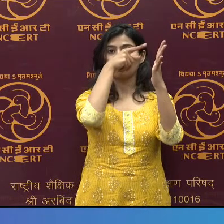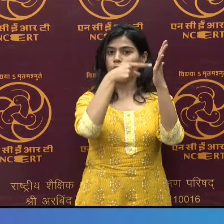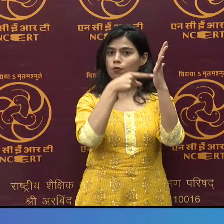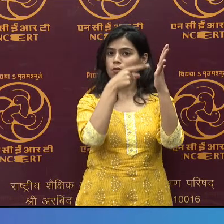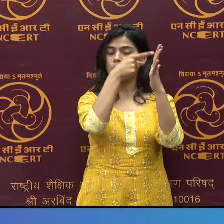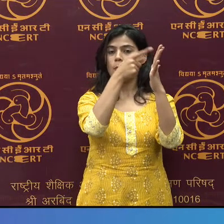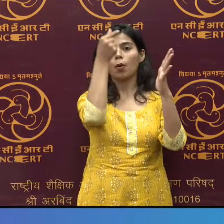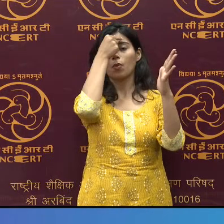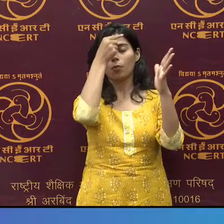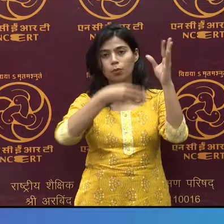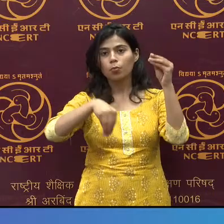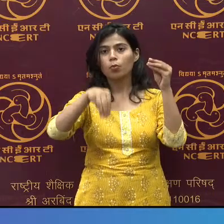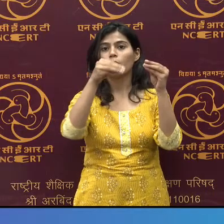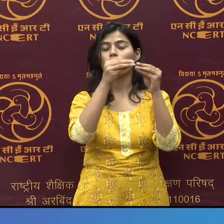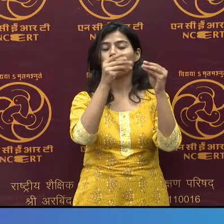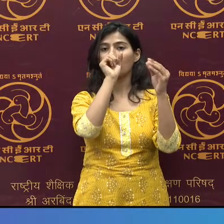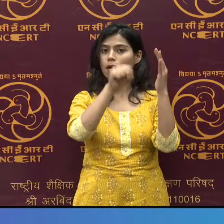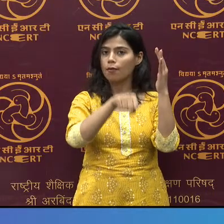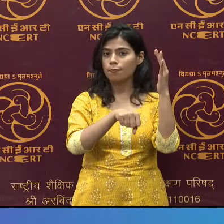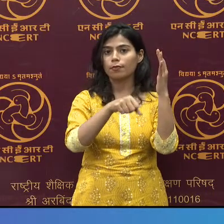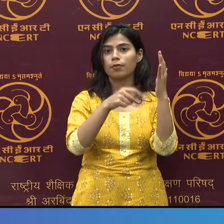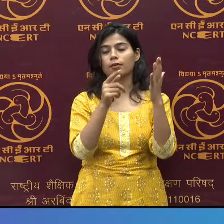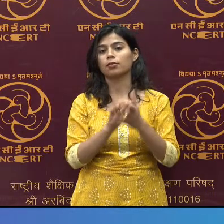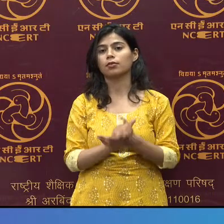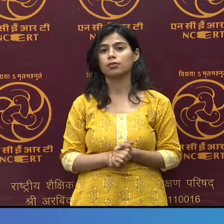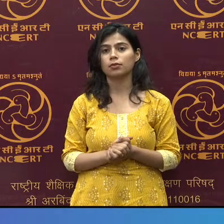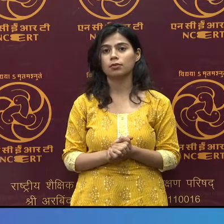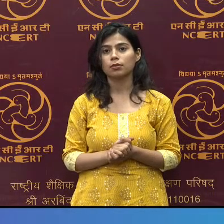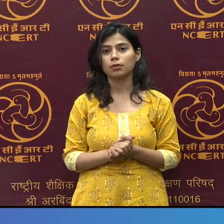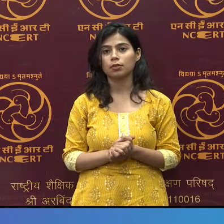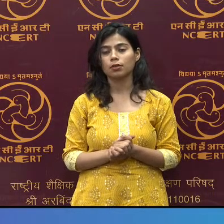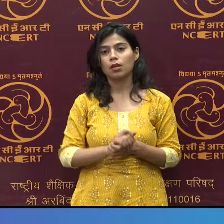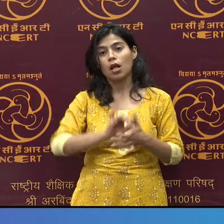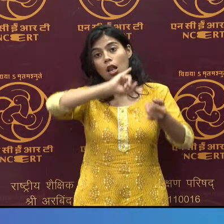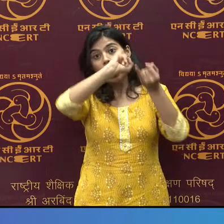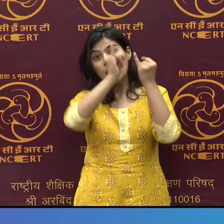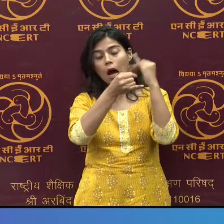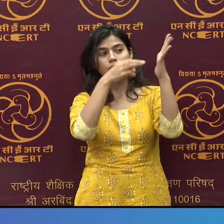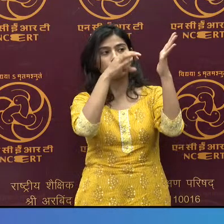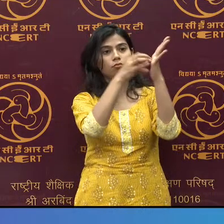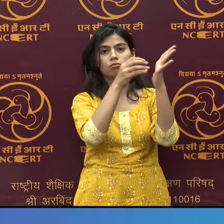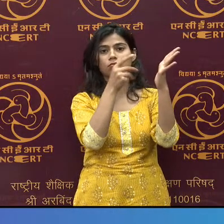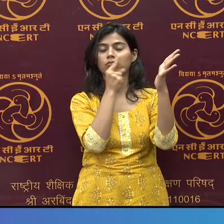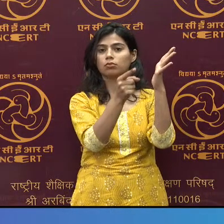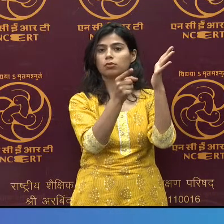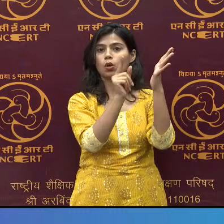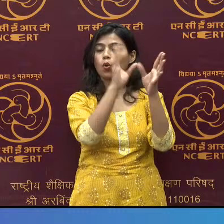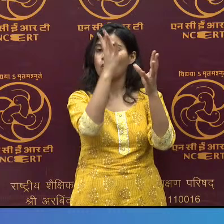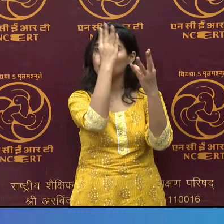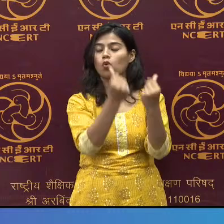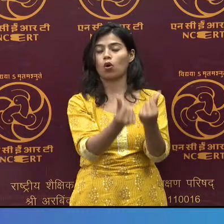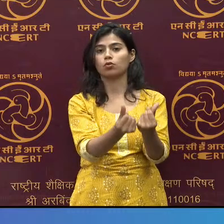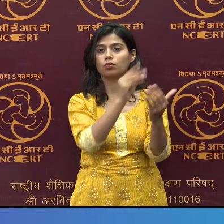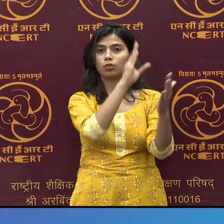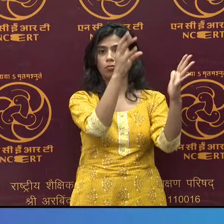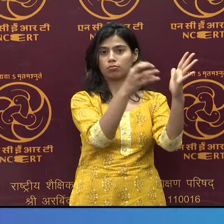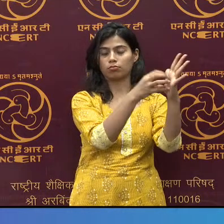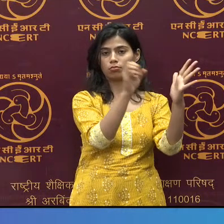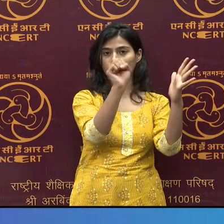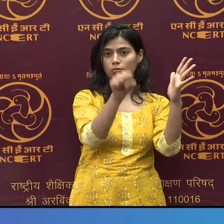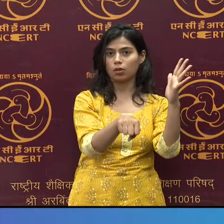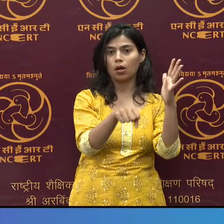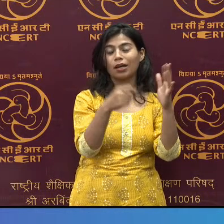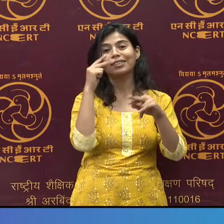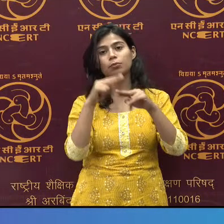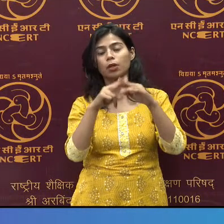of problems, we have mentioned a lot of problems. So, in the last paragraph, you can mention a solution also in terms